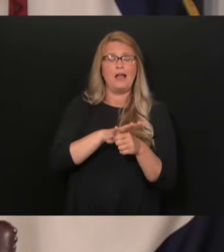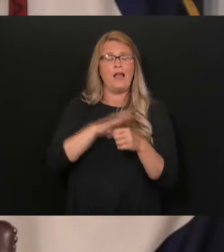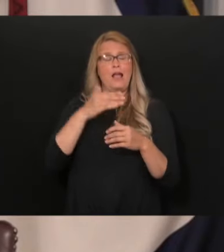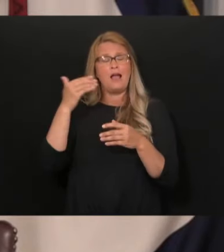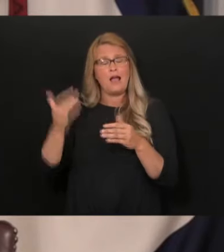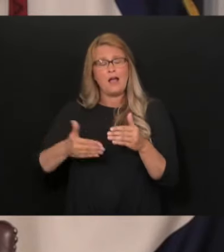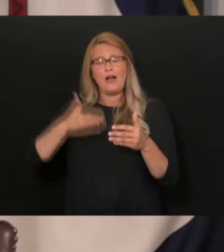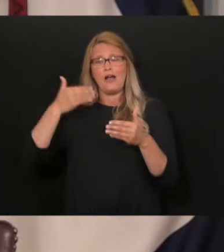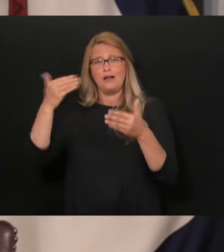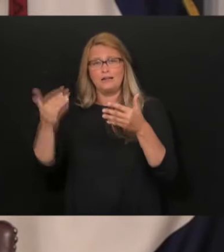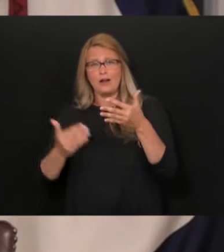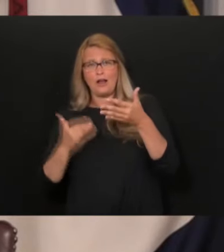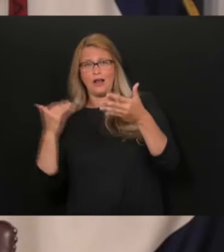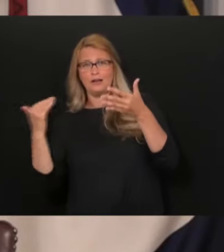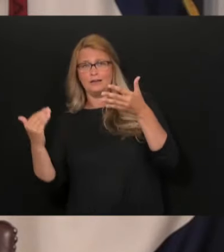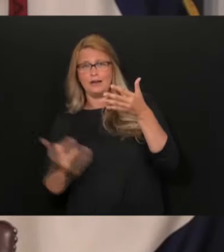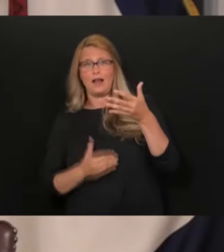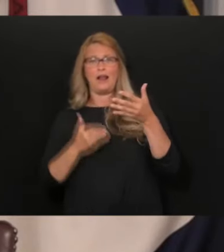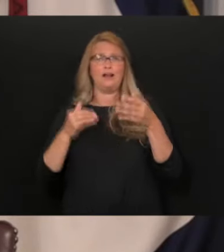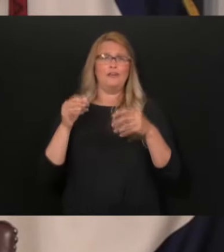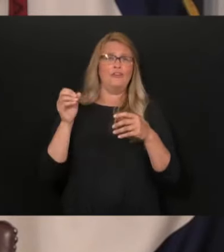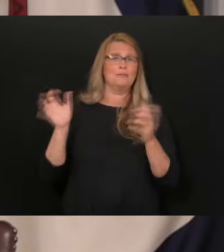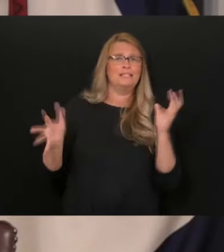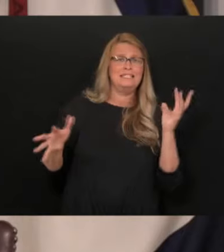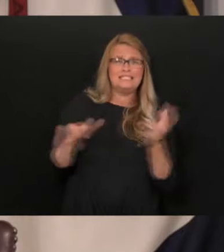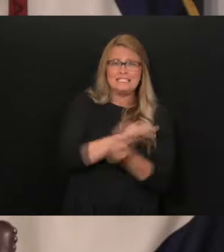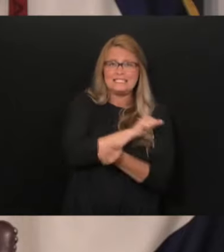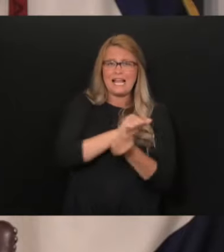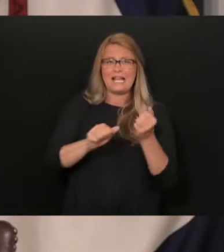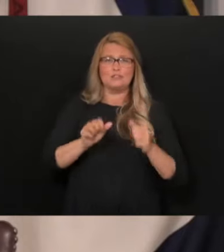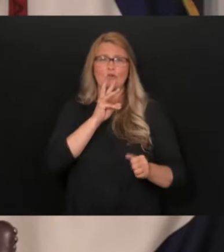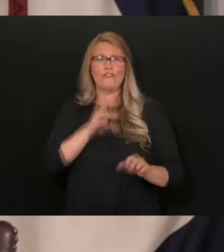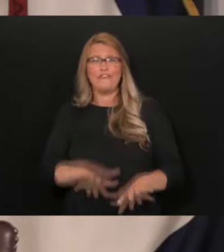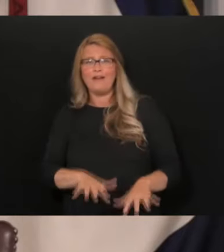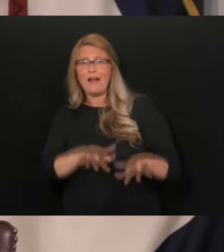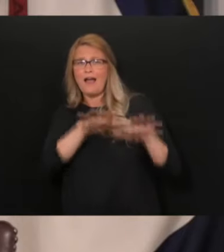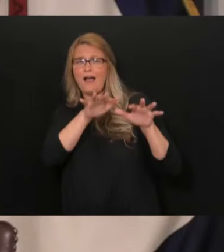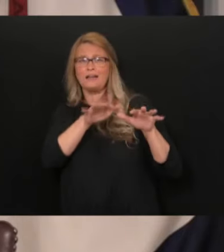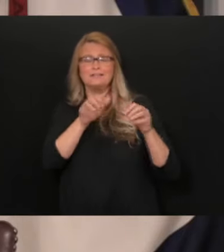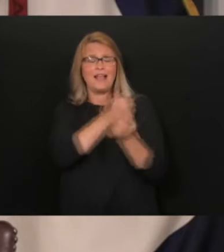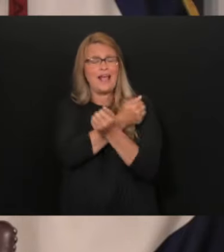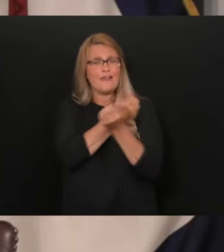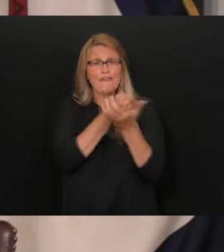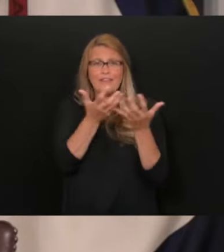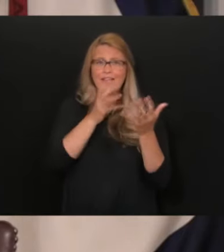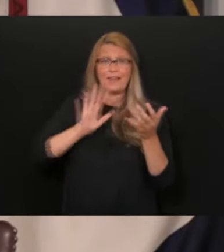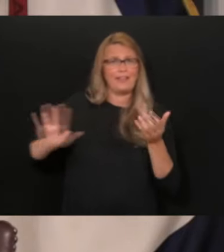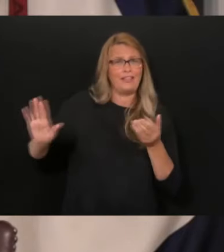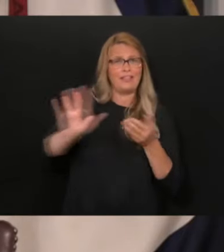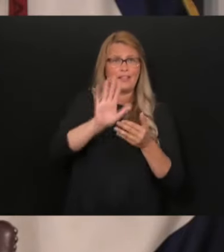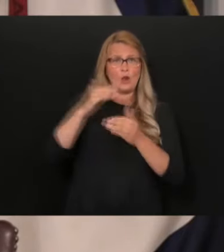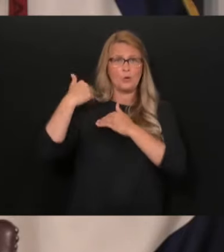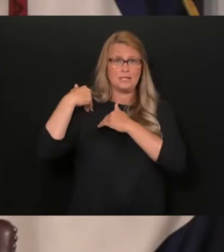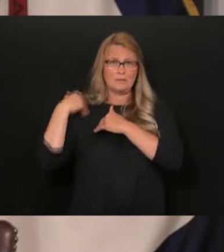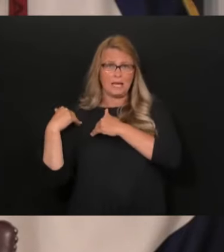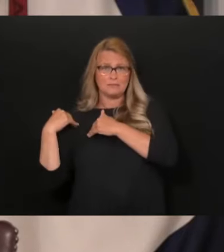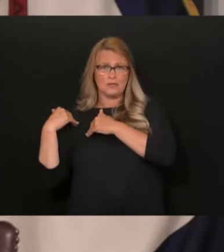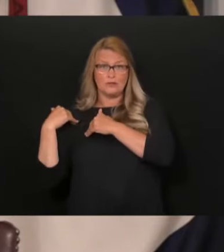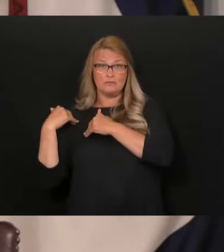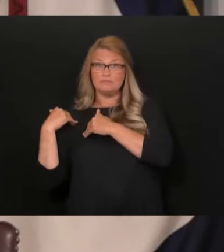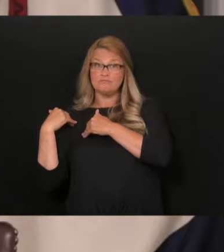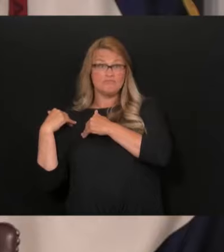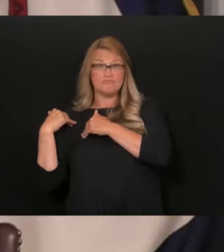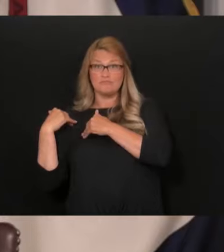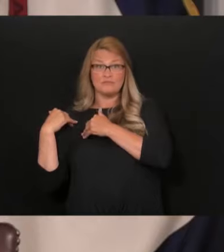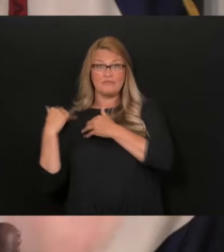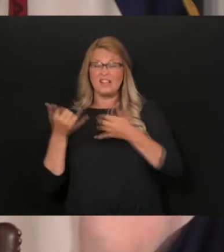and on and on, from derecho to flood to everything in the world that they've done. And yet they're